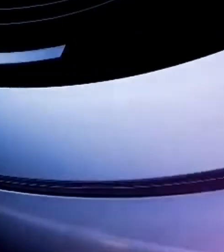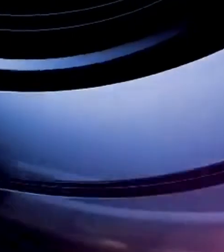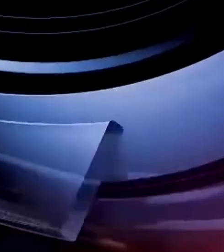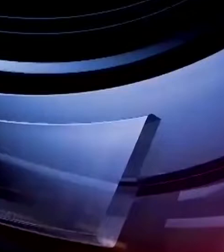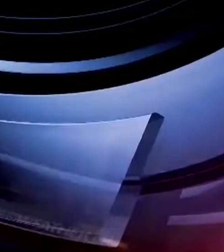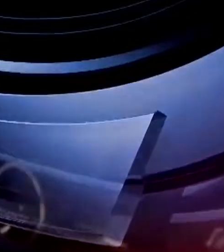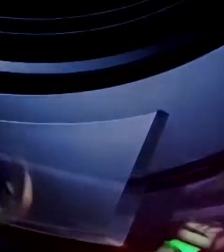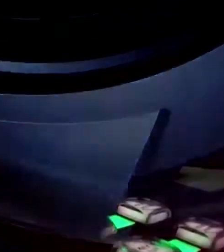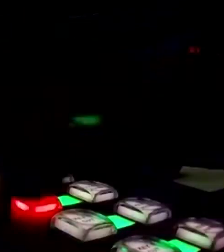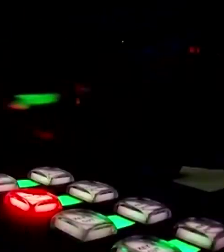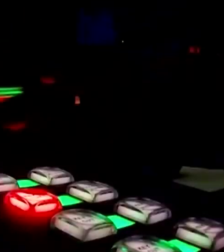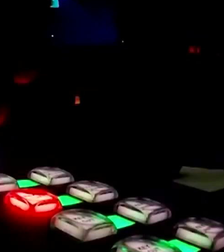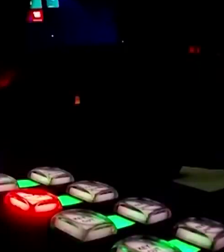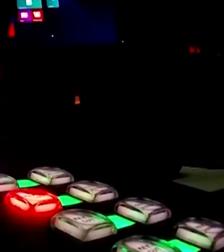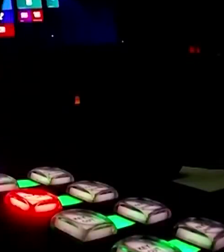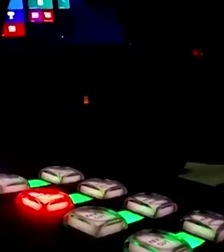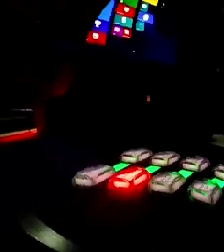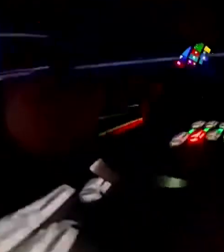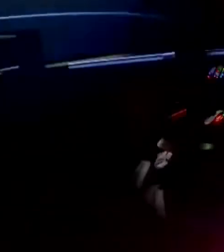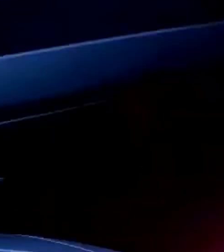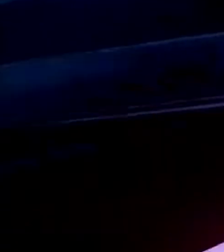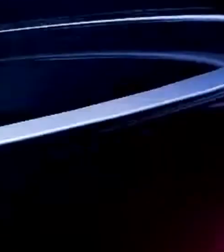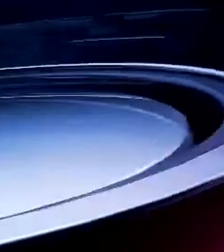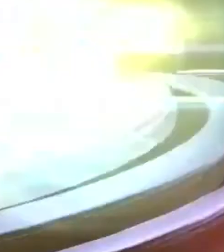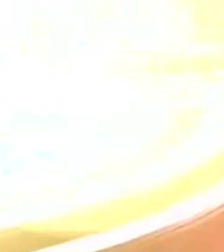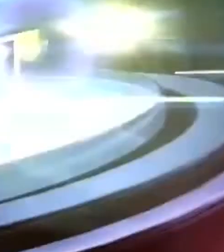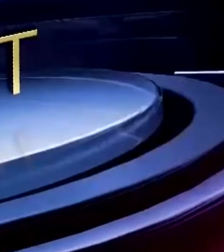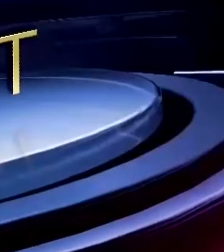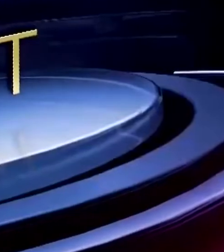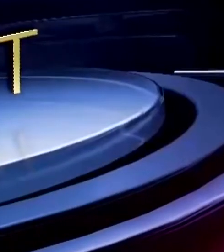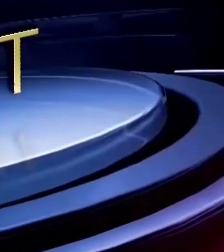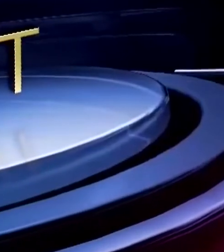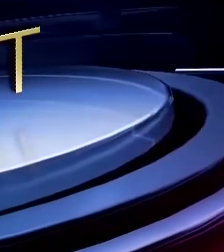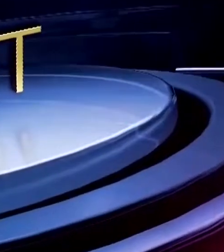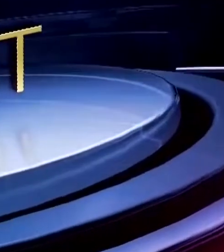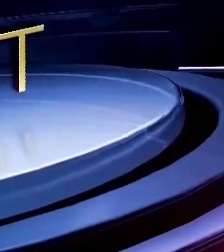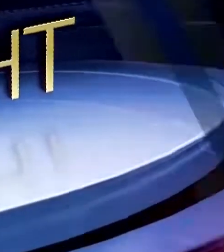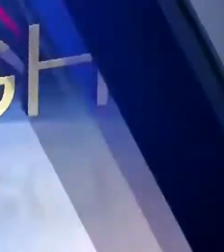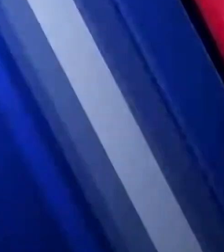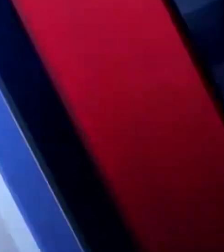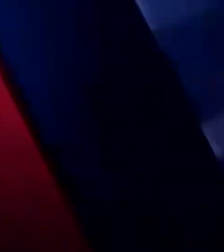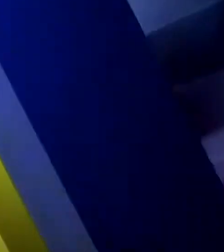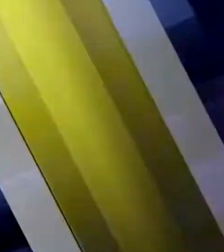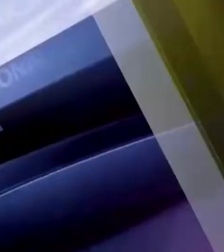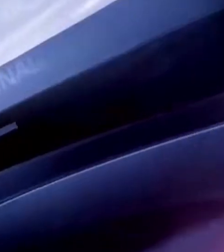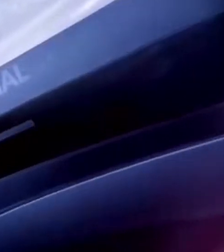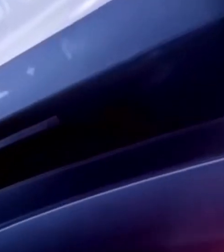Broadcasting from our studios in the Pine St. Michael, this is CBC NewsNight, starting now.